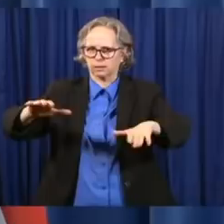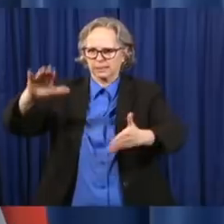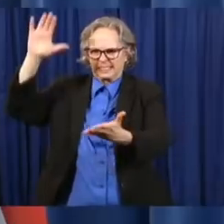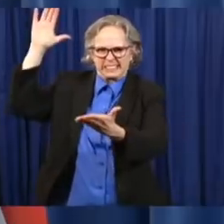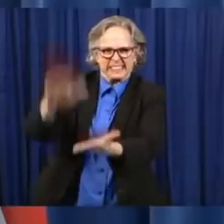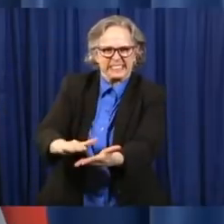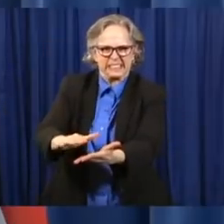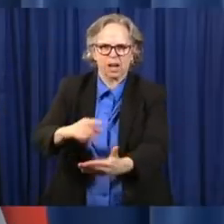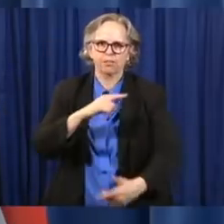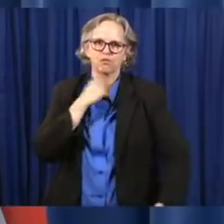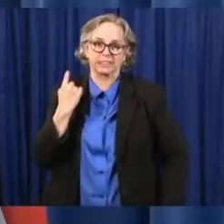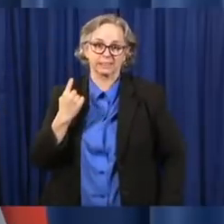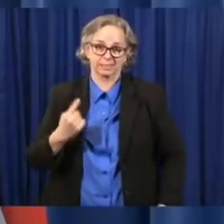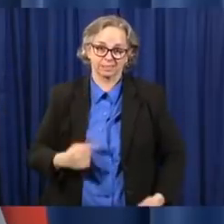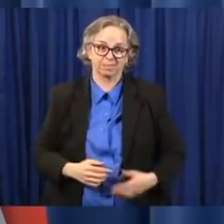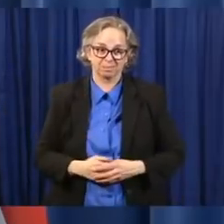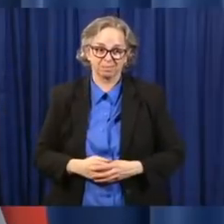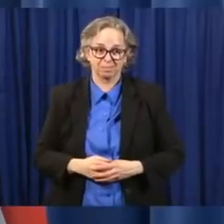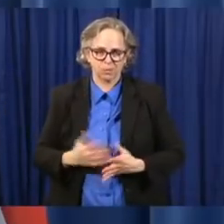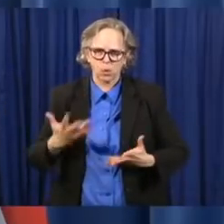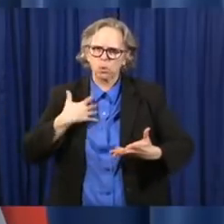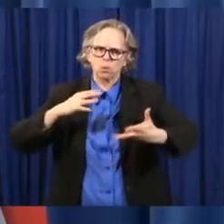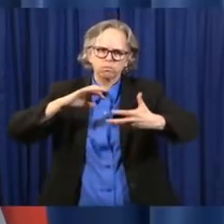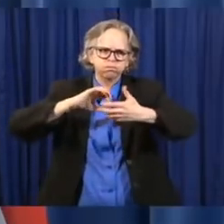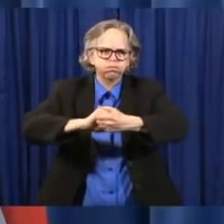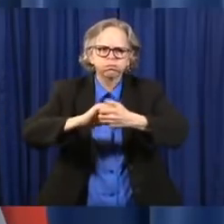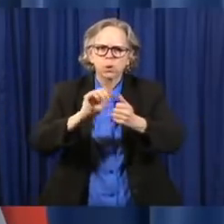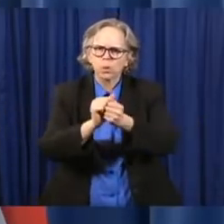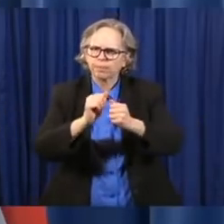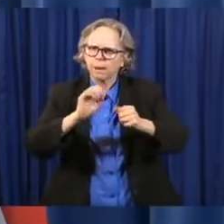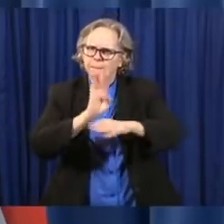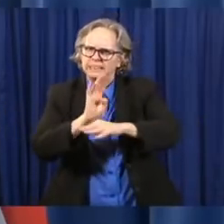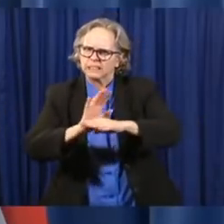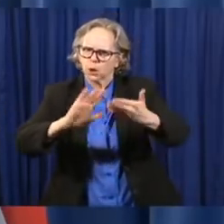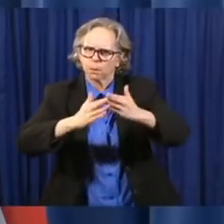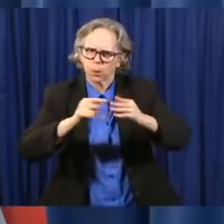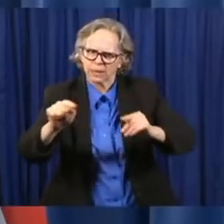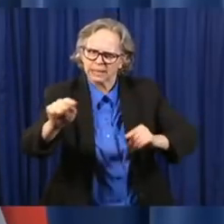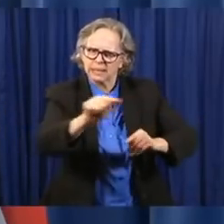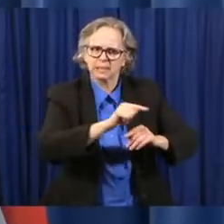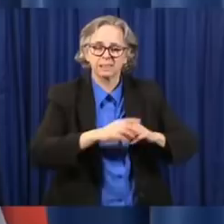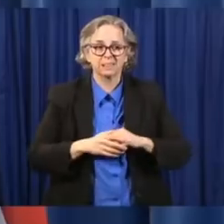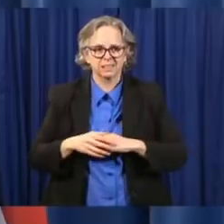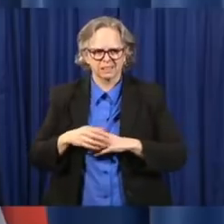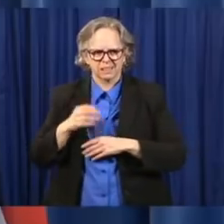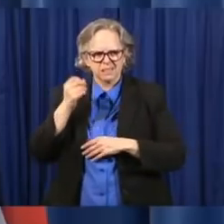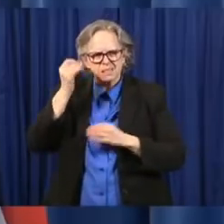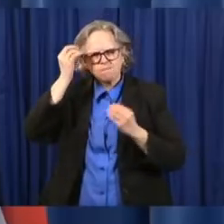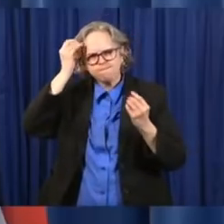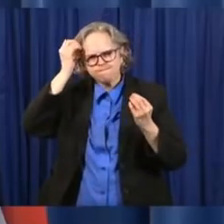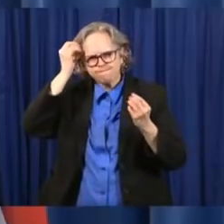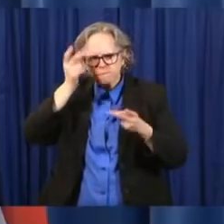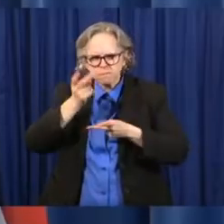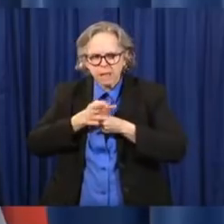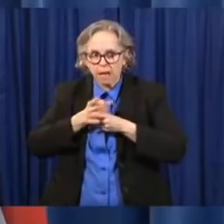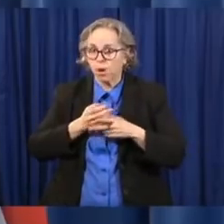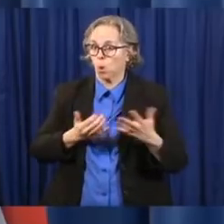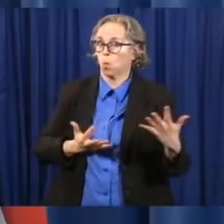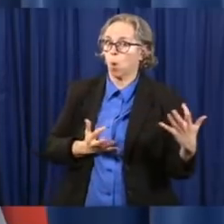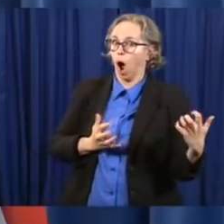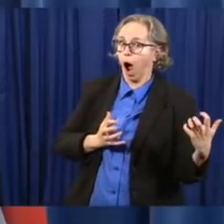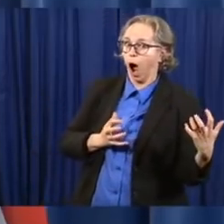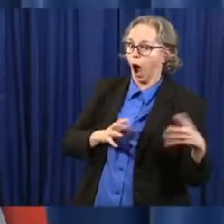closely with the business community to get it done. We're very mindful of the great desire, particularly